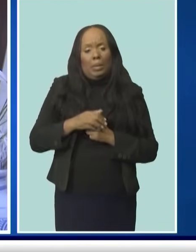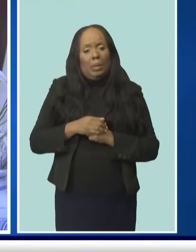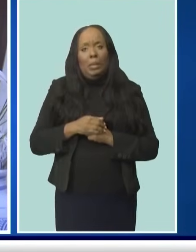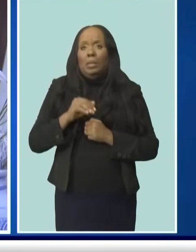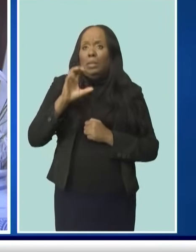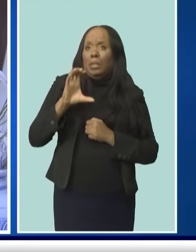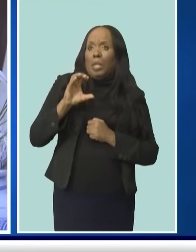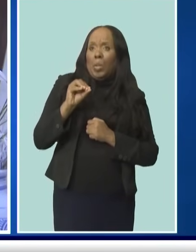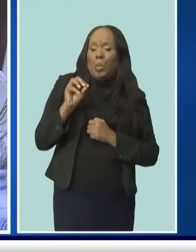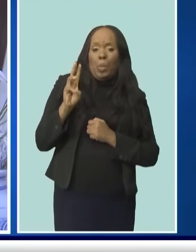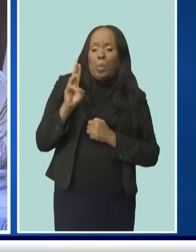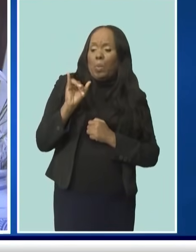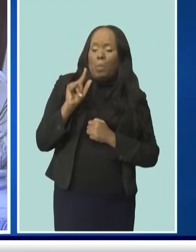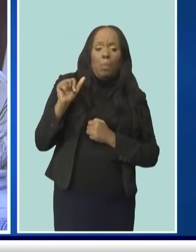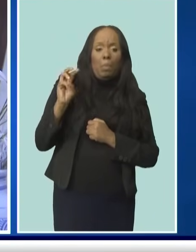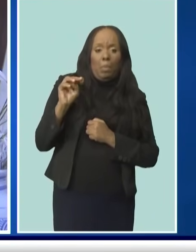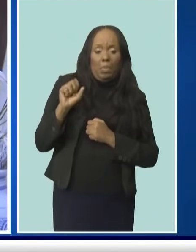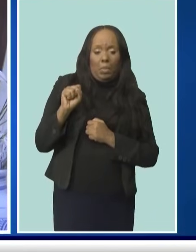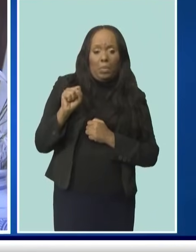Also,